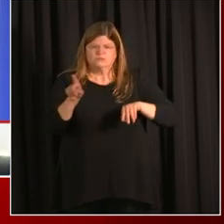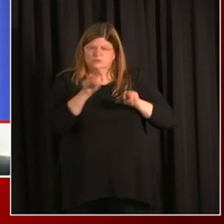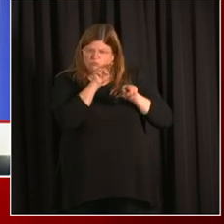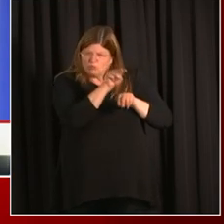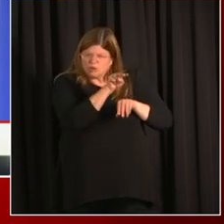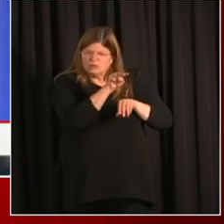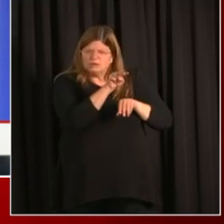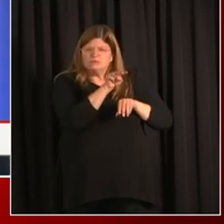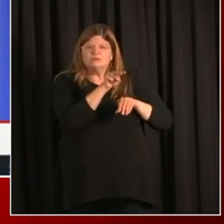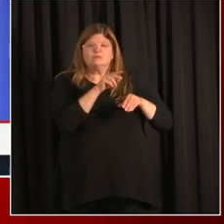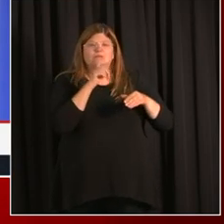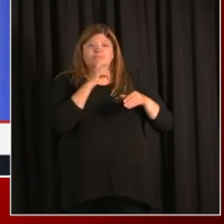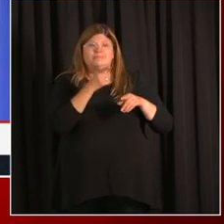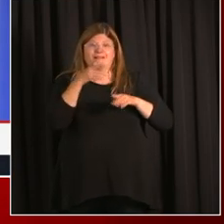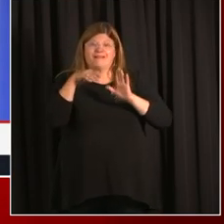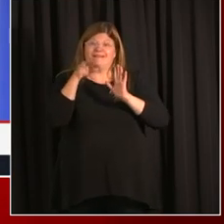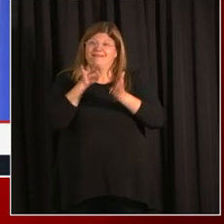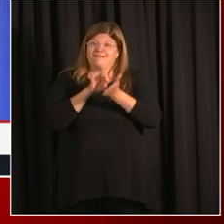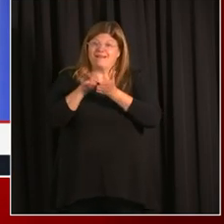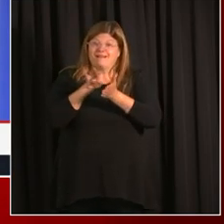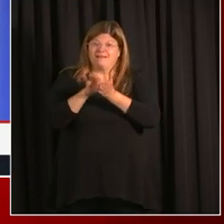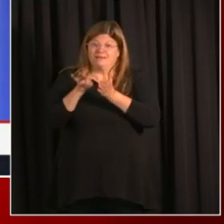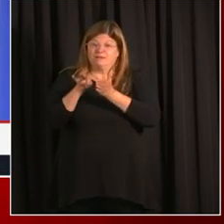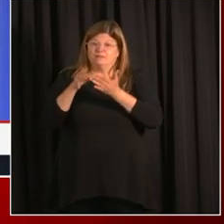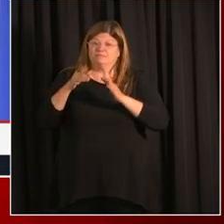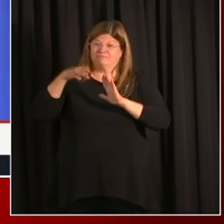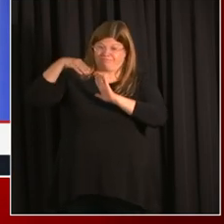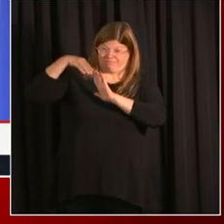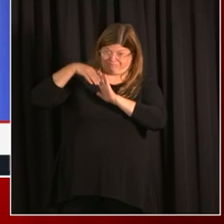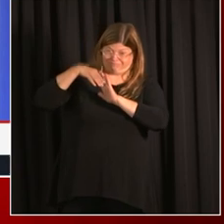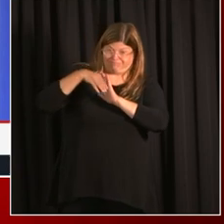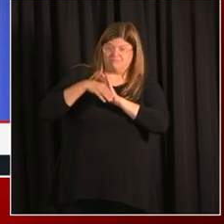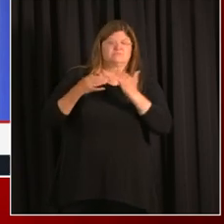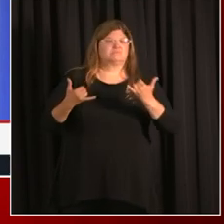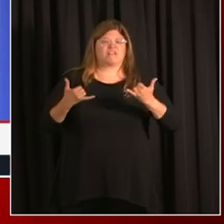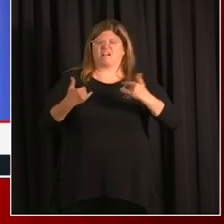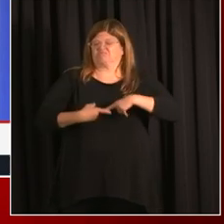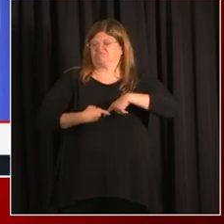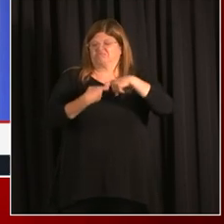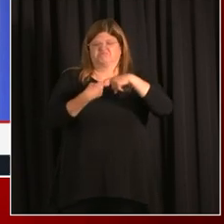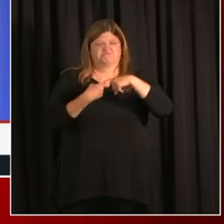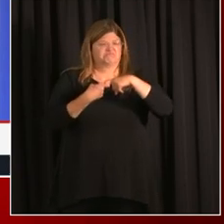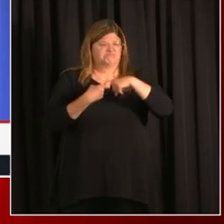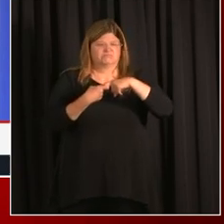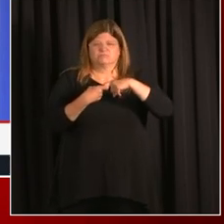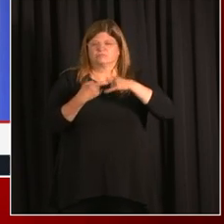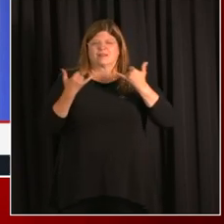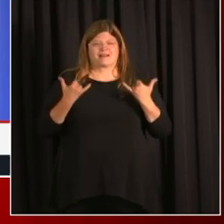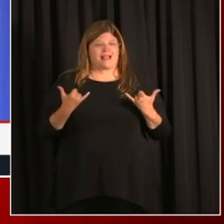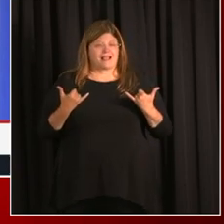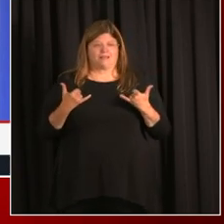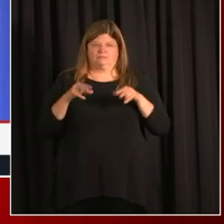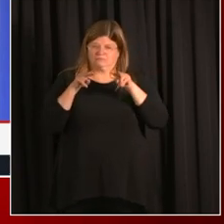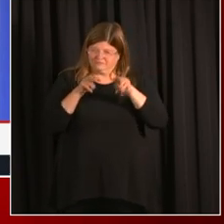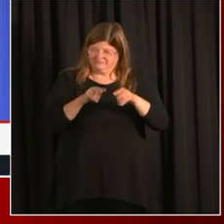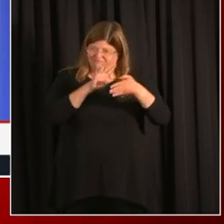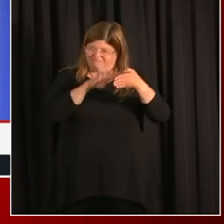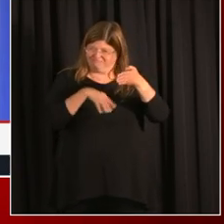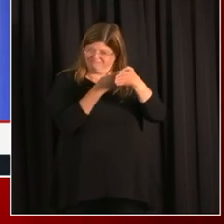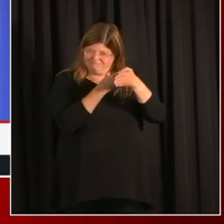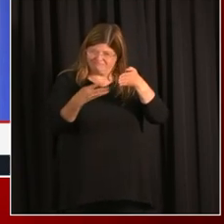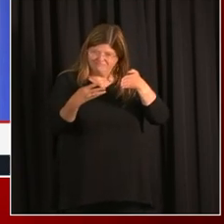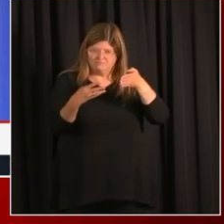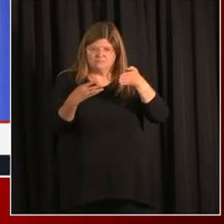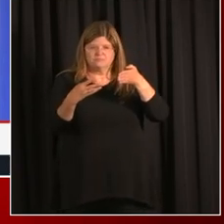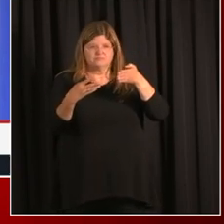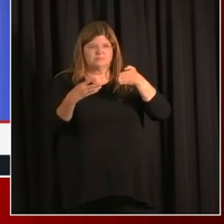of decline, but we had to temporarily suspend counting days of decline And if you look at the graph, the line